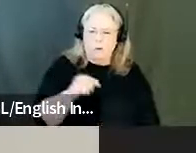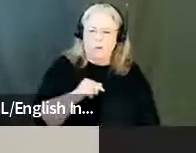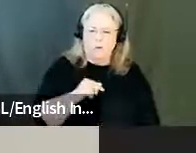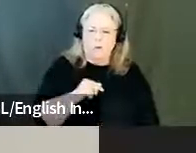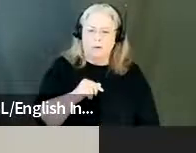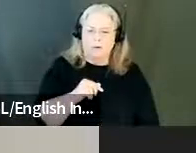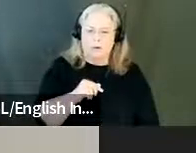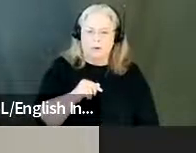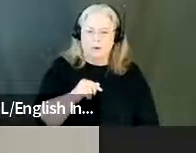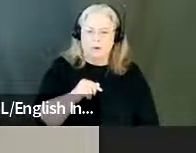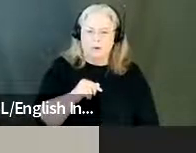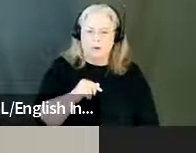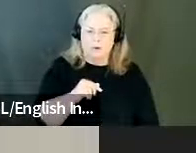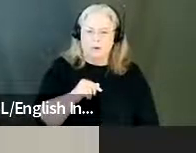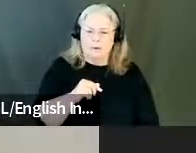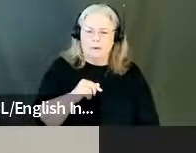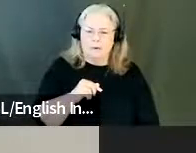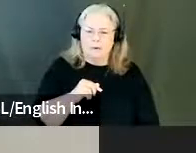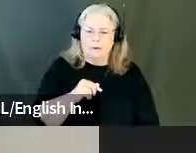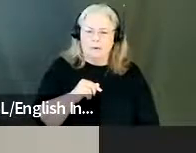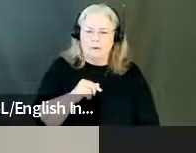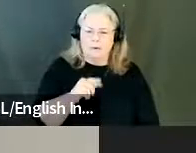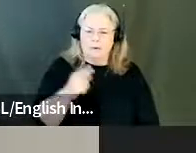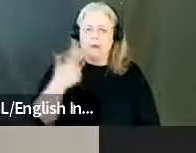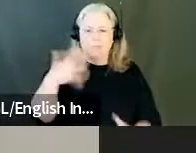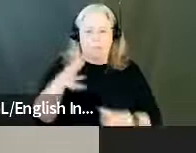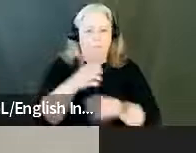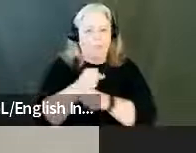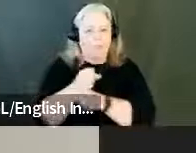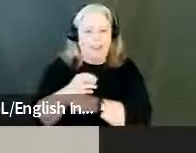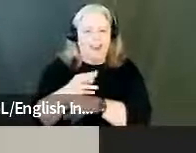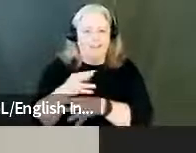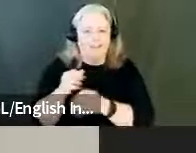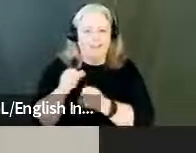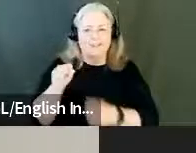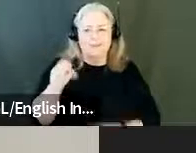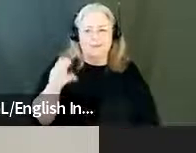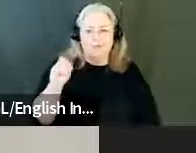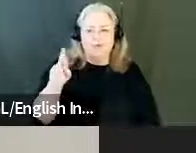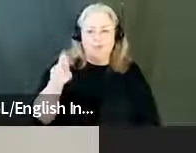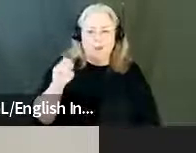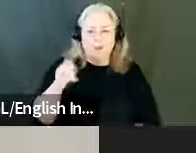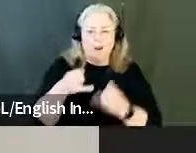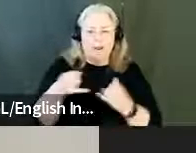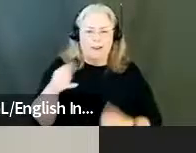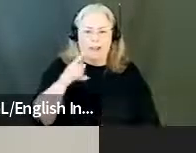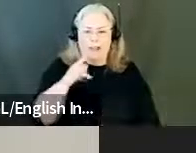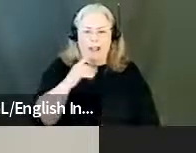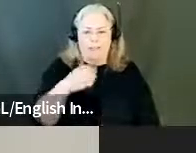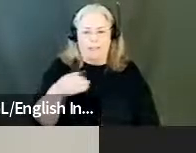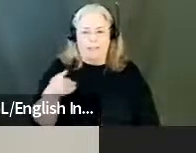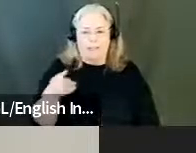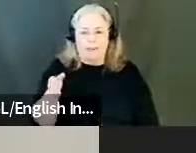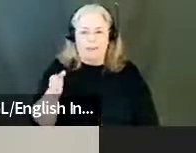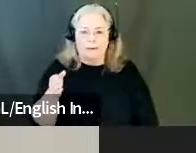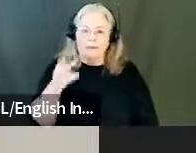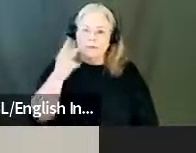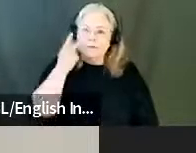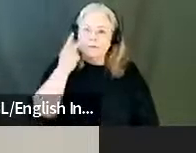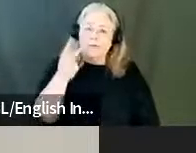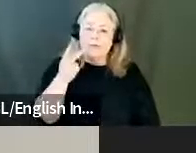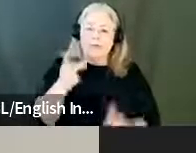and we're going to look at how it has been prepared. So on this side, you see that we've